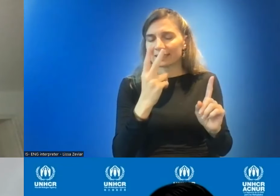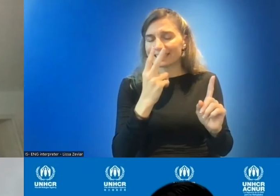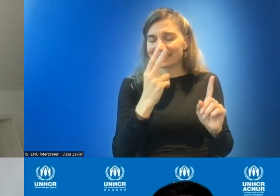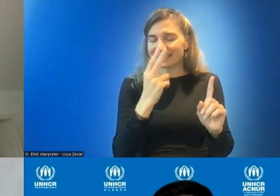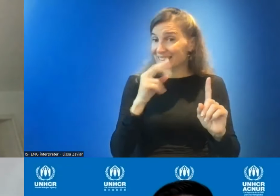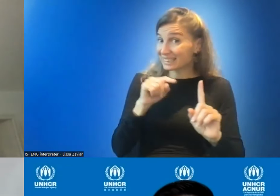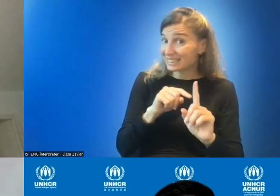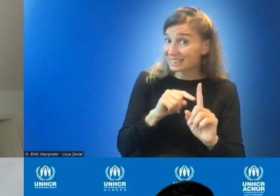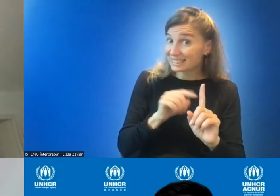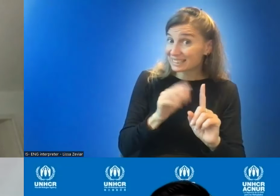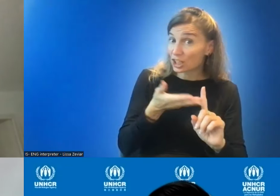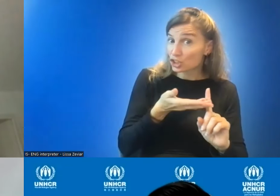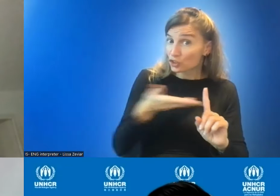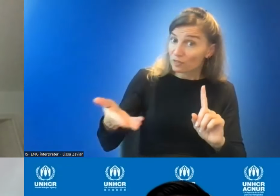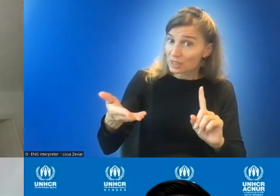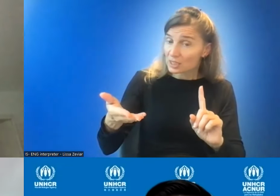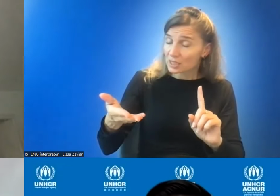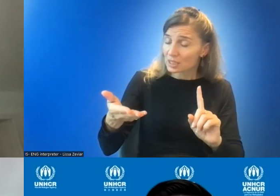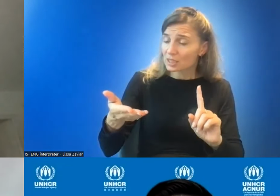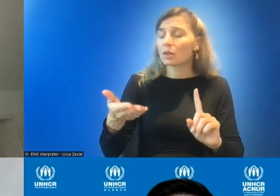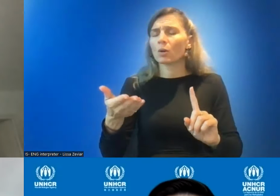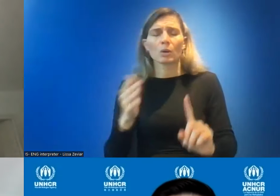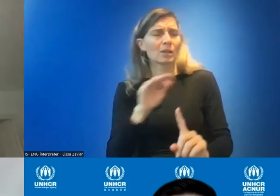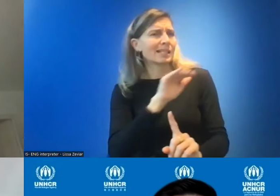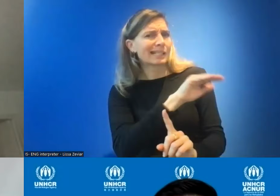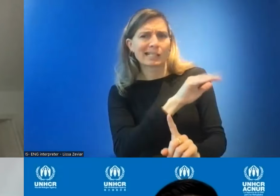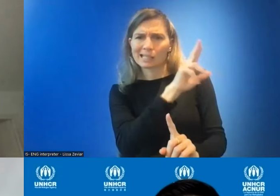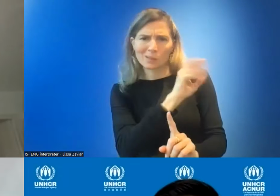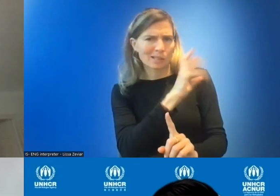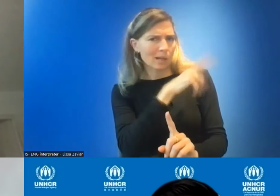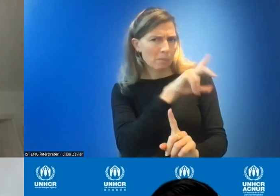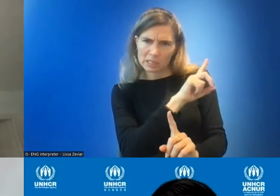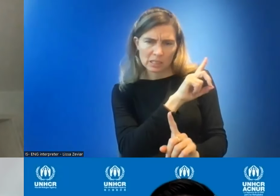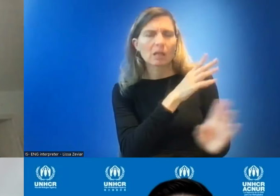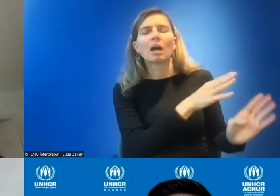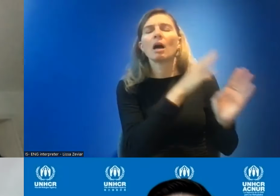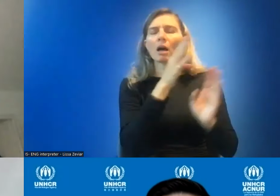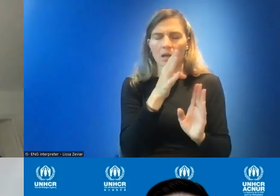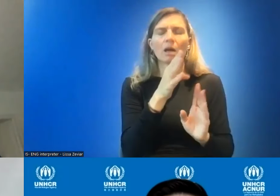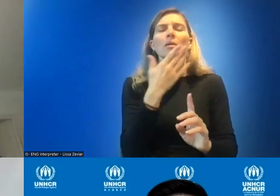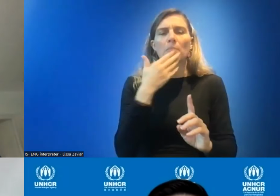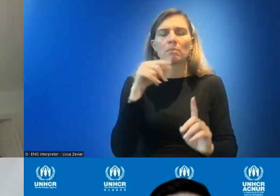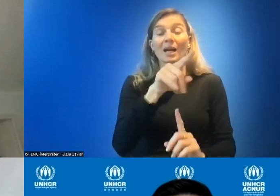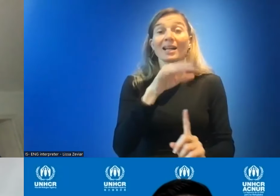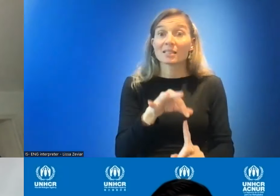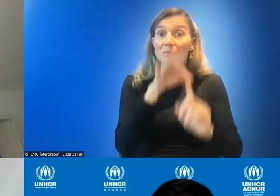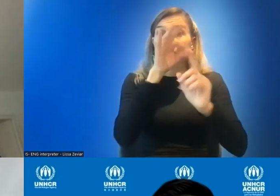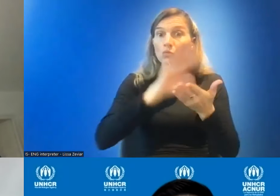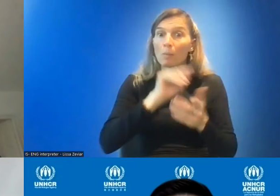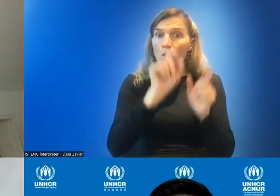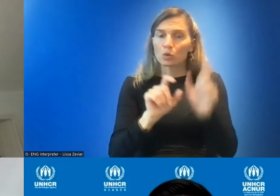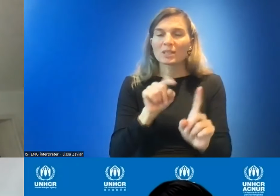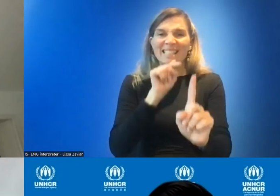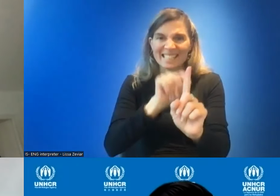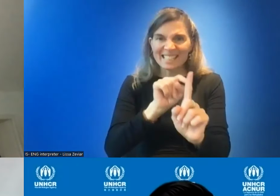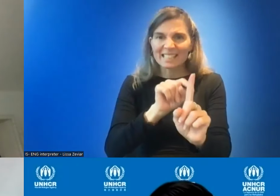the CRPD, but maybe even in this case, more effectively, the Special Rapporteur on the Rights of Persons with Disabilities, or some of those other